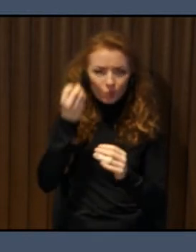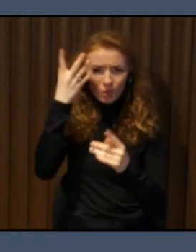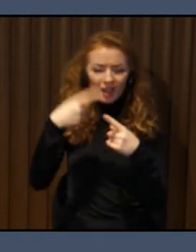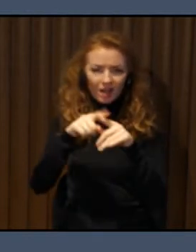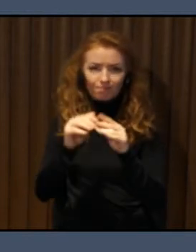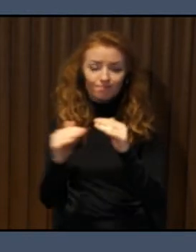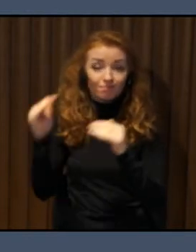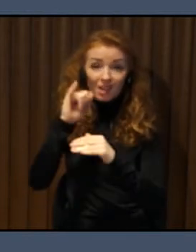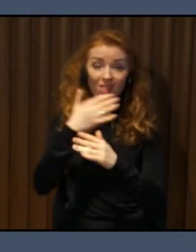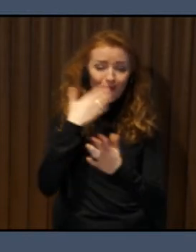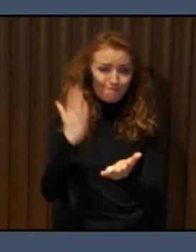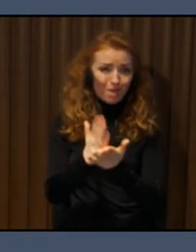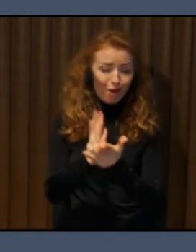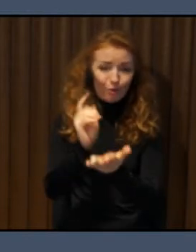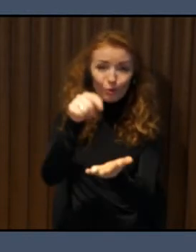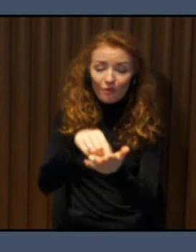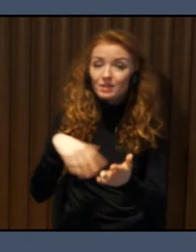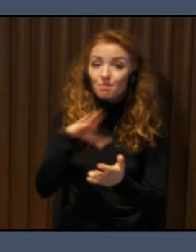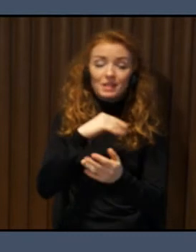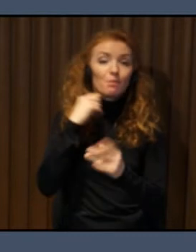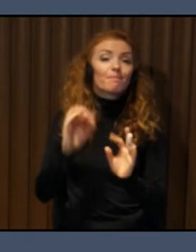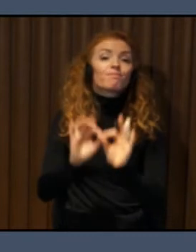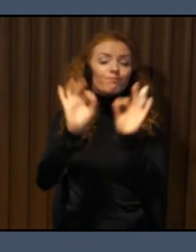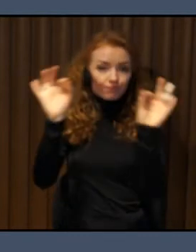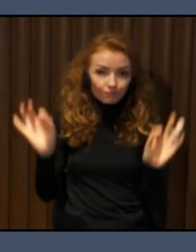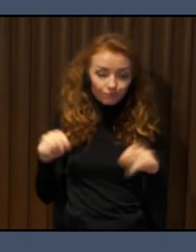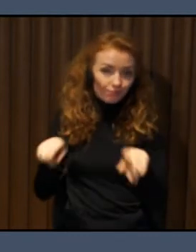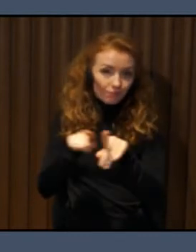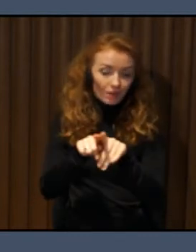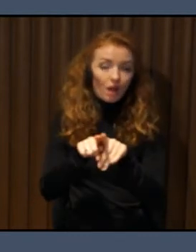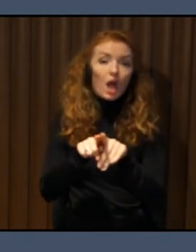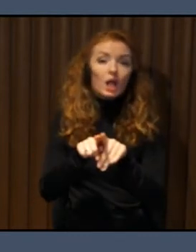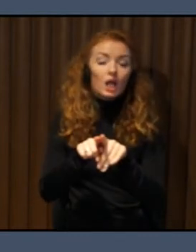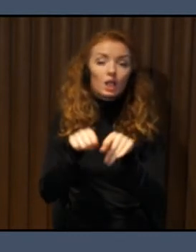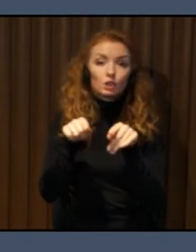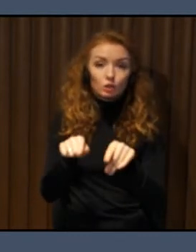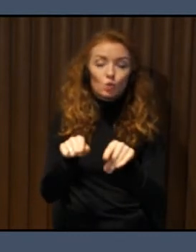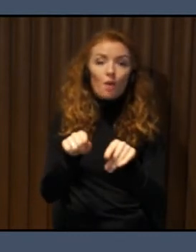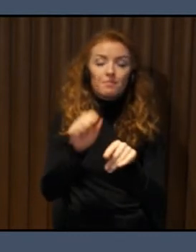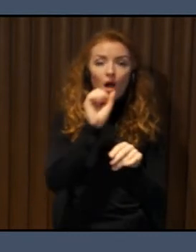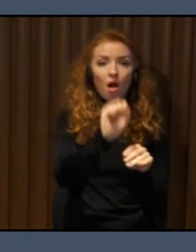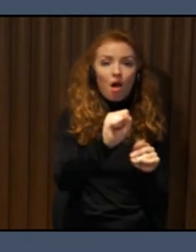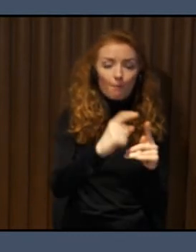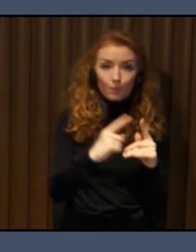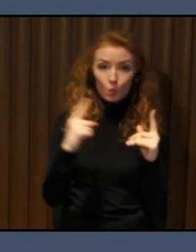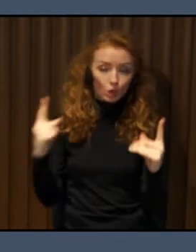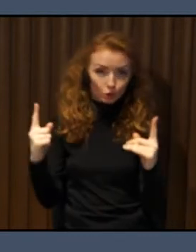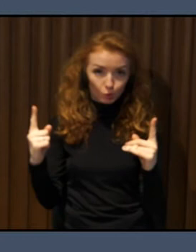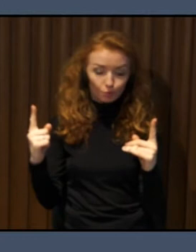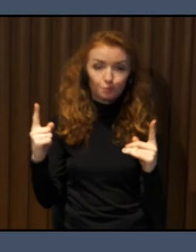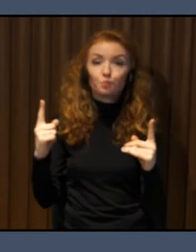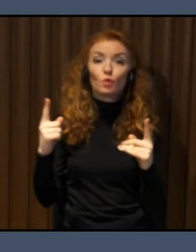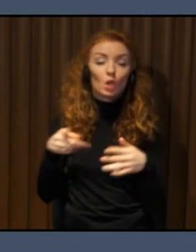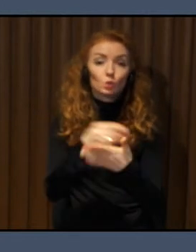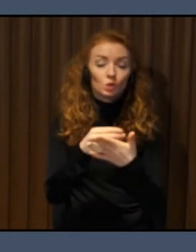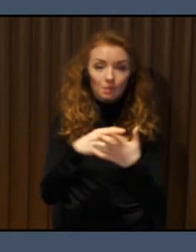A to accumulate money to do more things in the future. We want to build an AI machine that can automatically